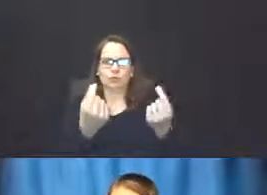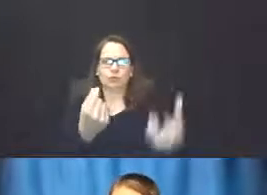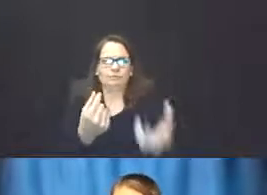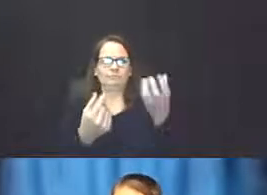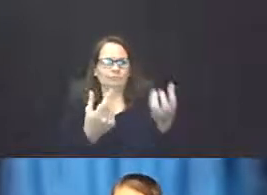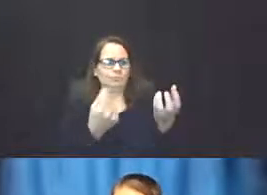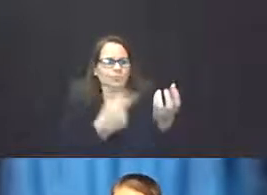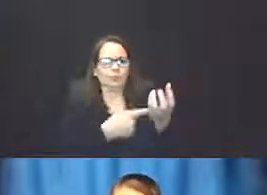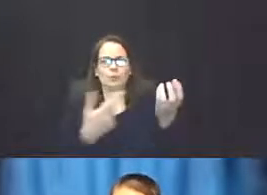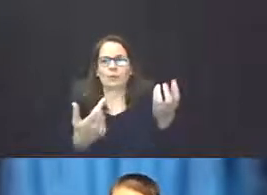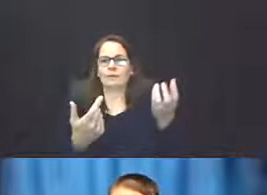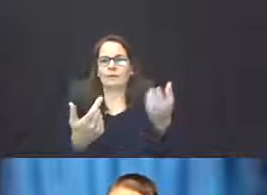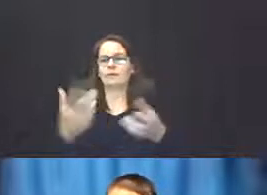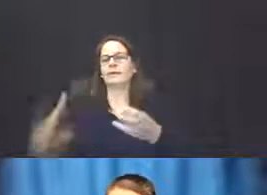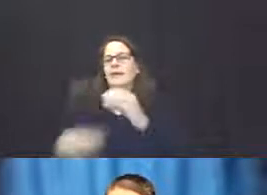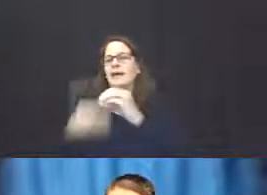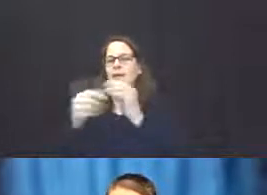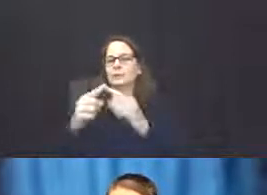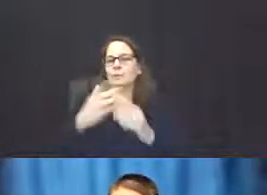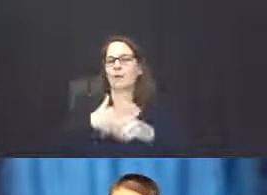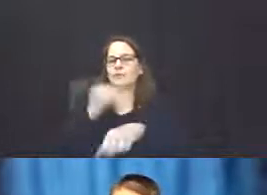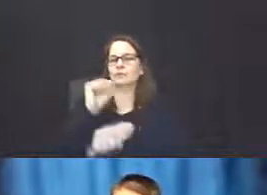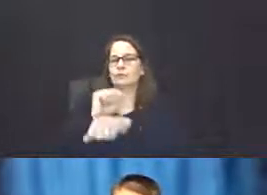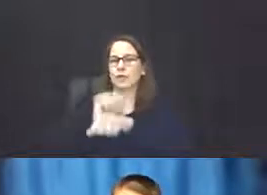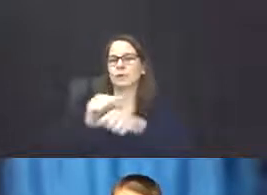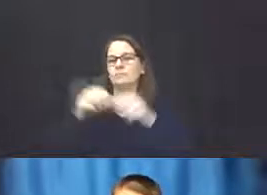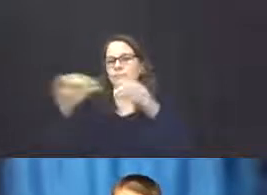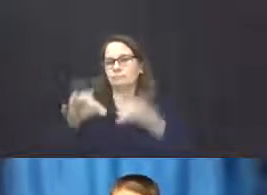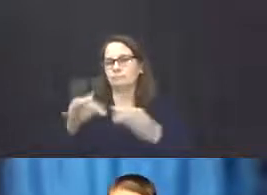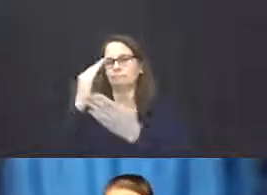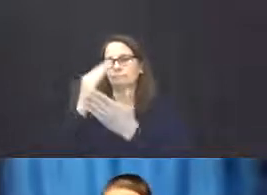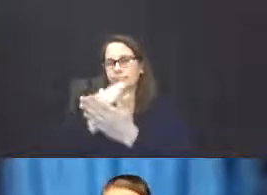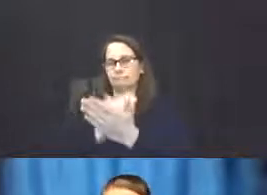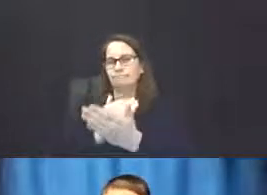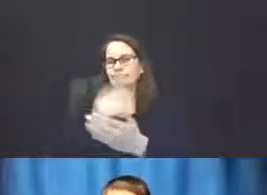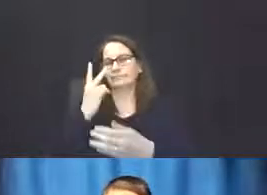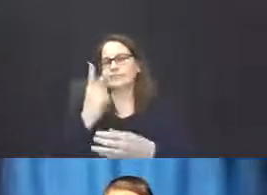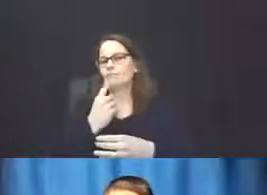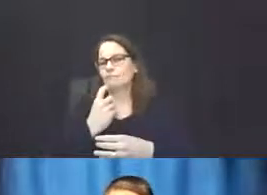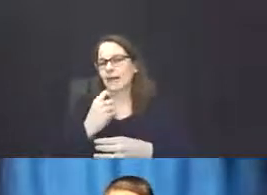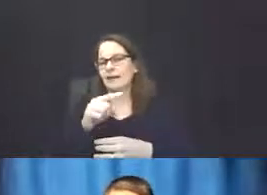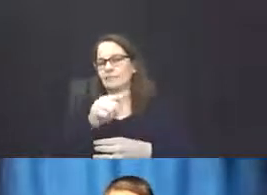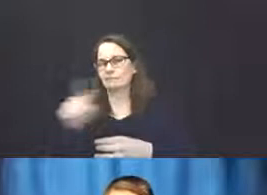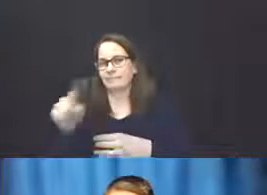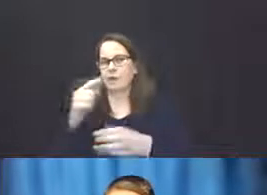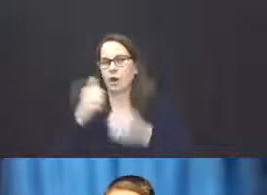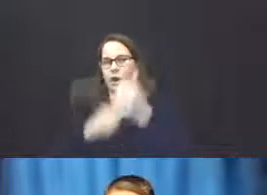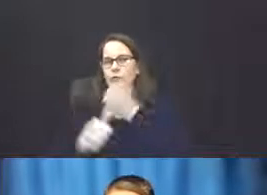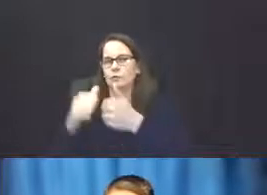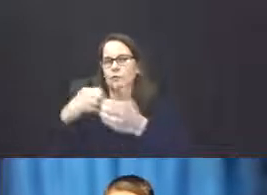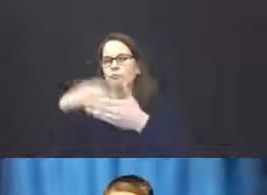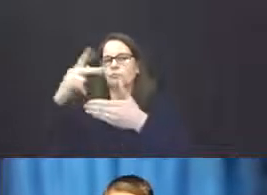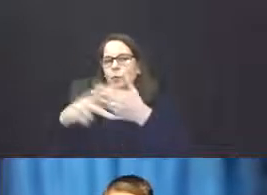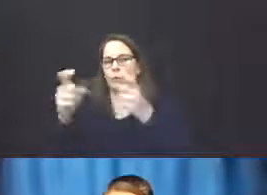referral services, we needed to figure out how that was going to be filled. And so it ended up being added to my